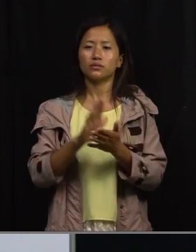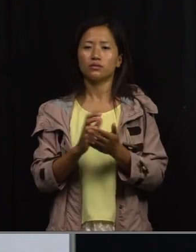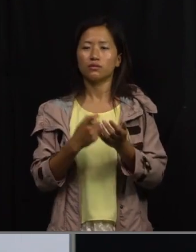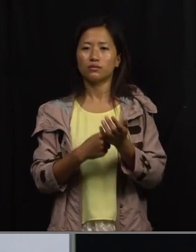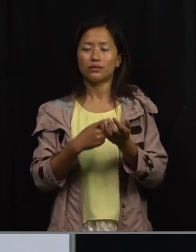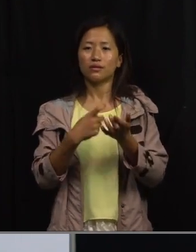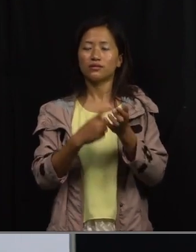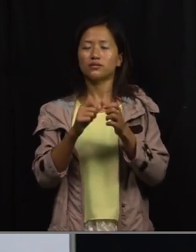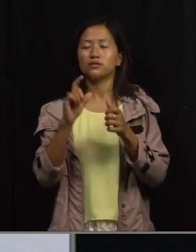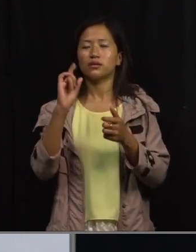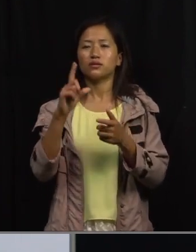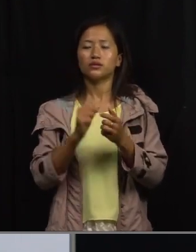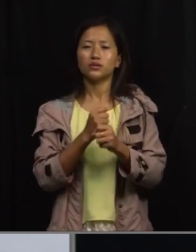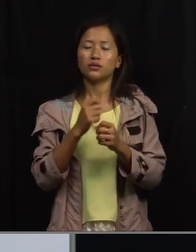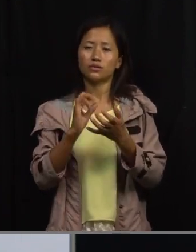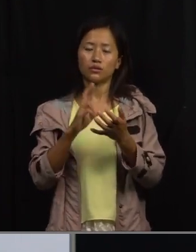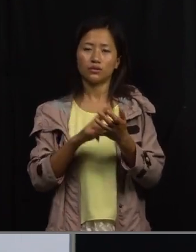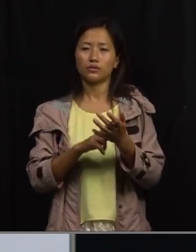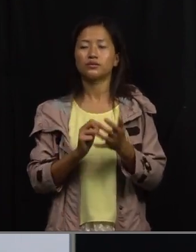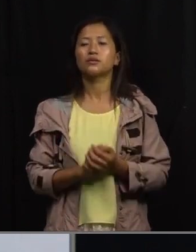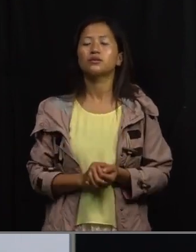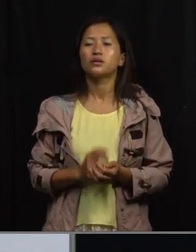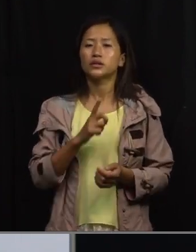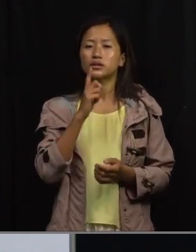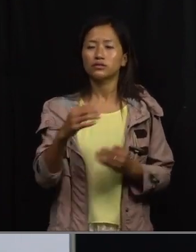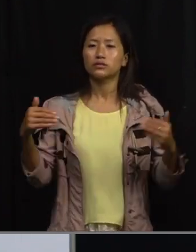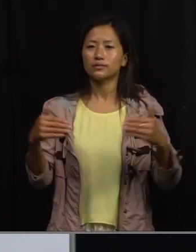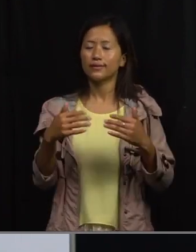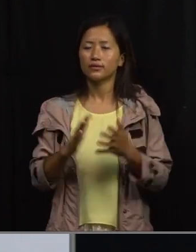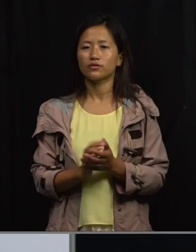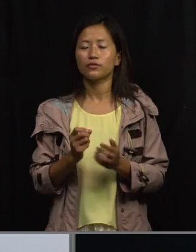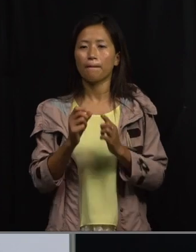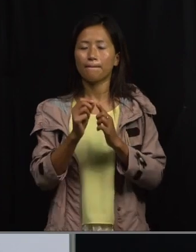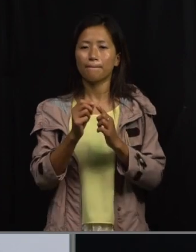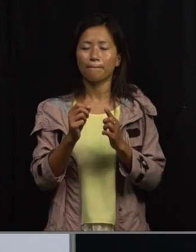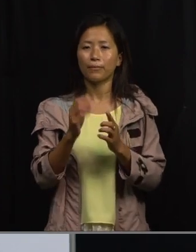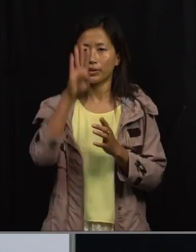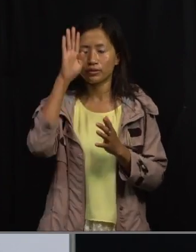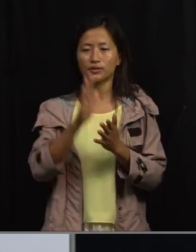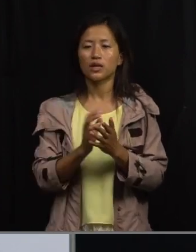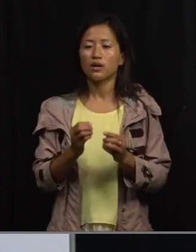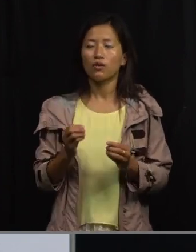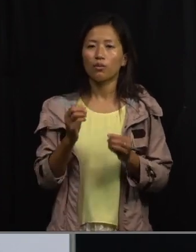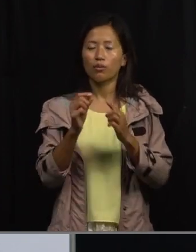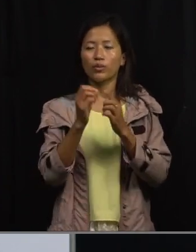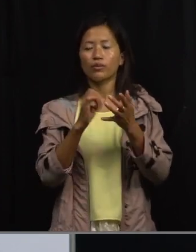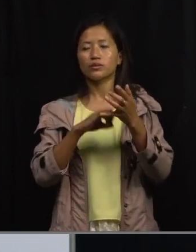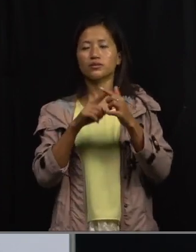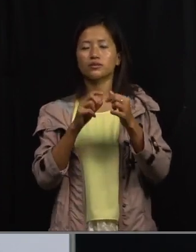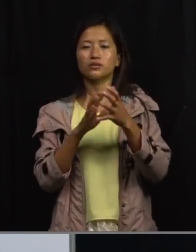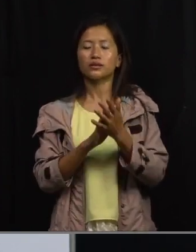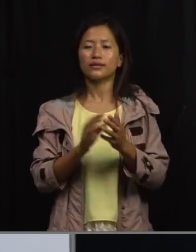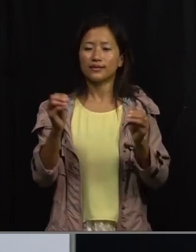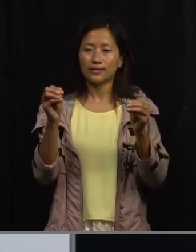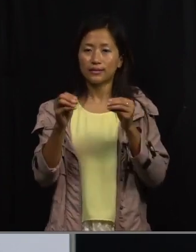And also, not only that, they also introduce a class of priests who possess the power of divine